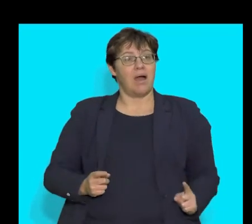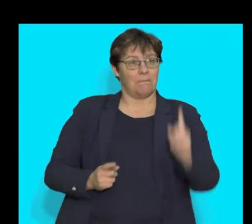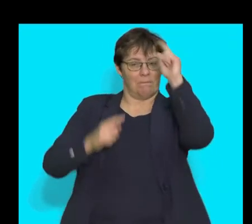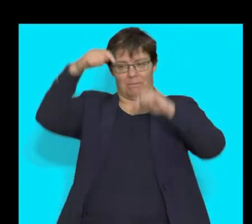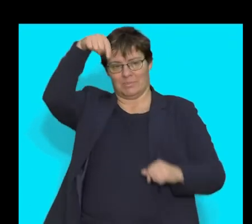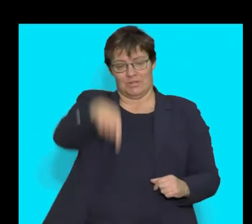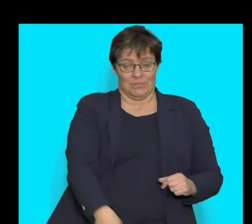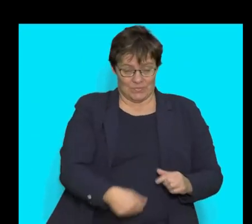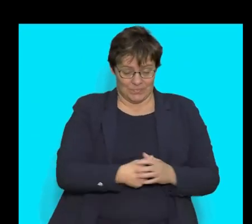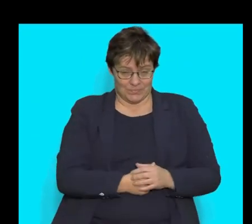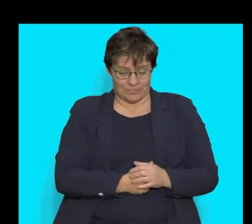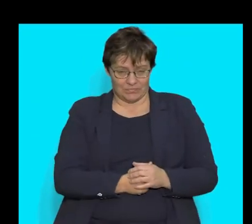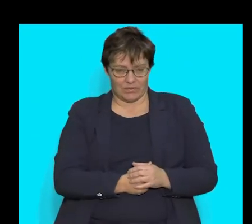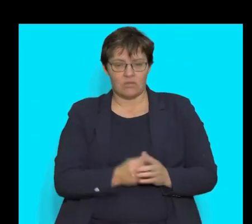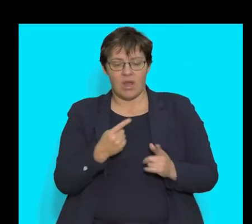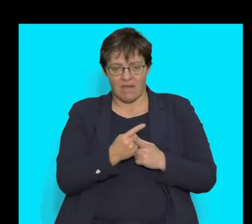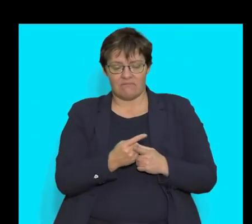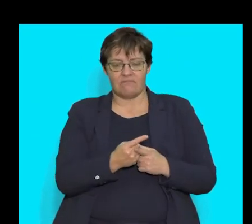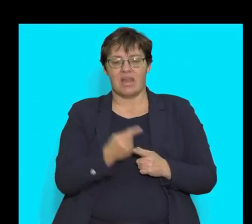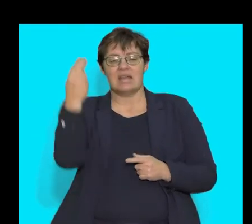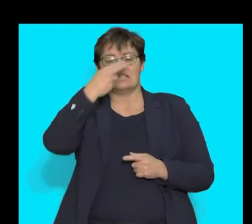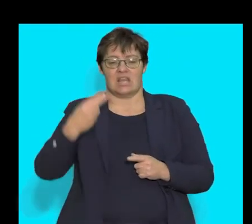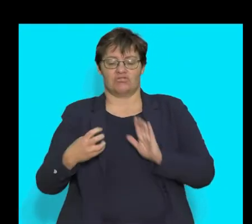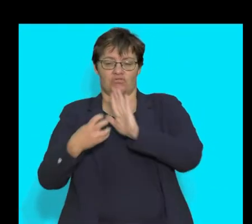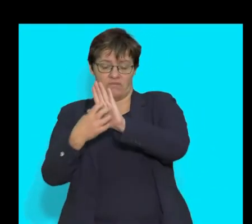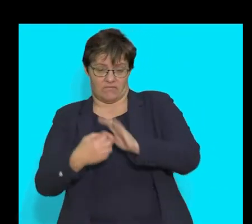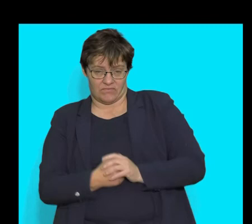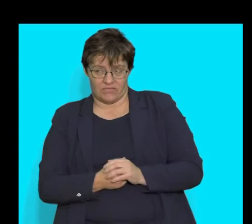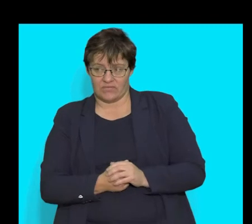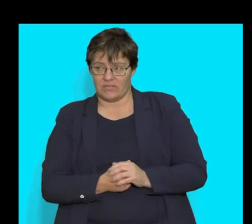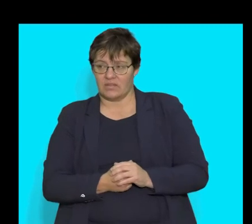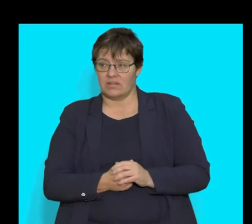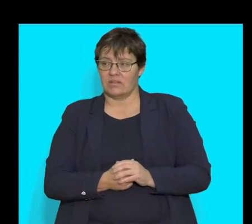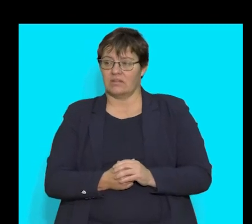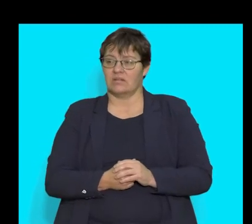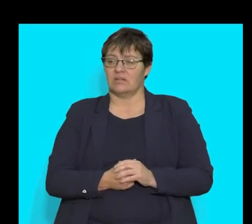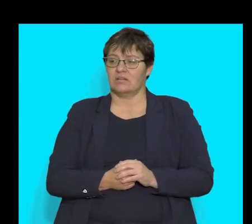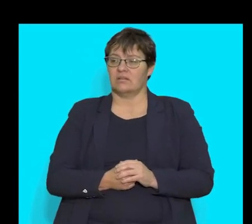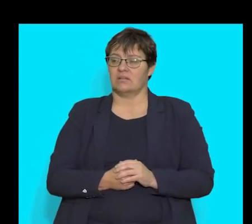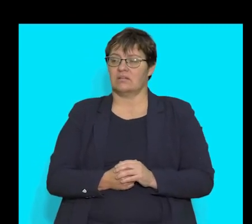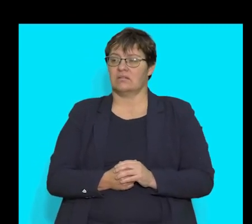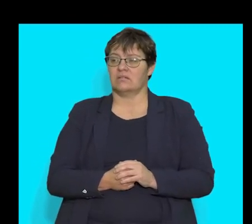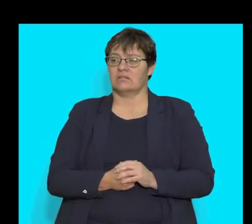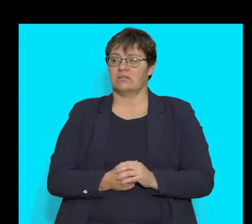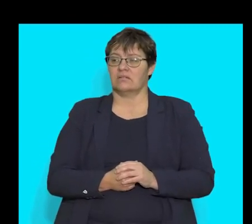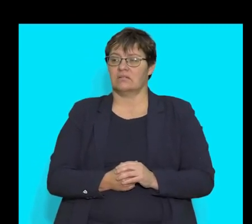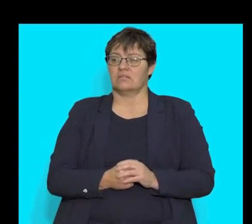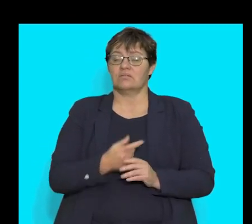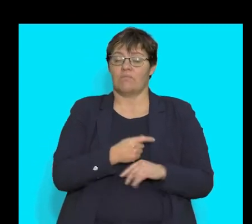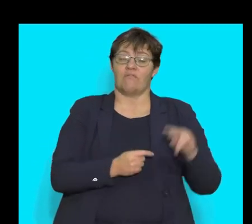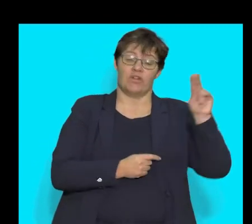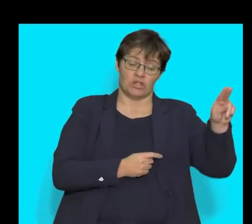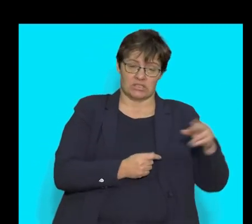over here just to link the two together. And the sketch graph that I'm going to draw is the sketch graph of the